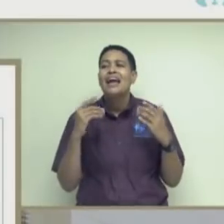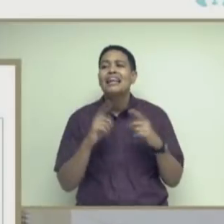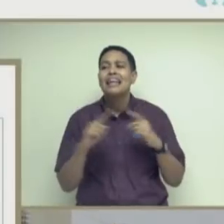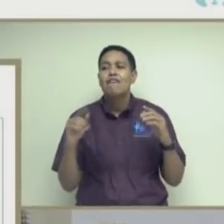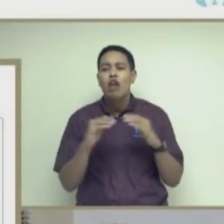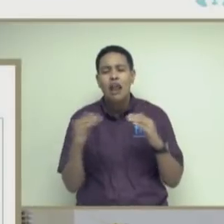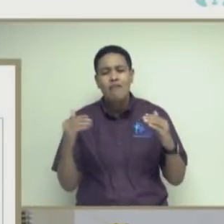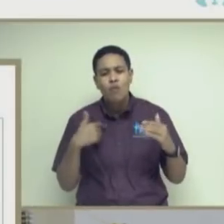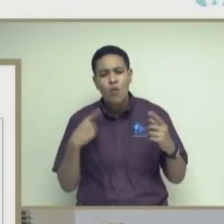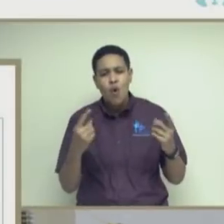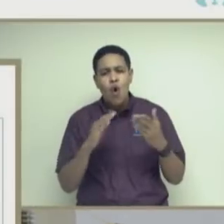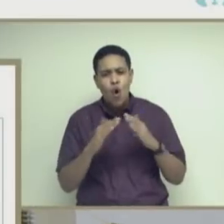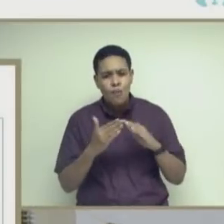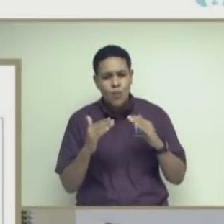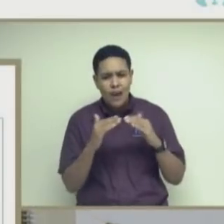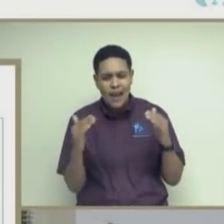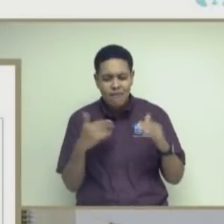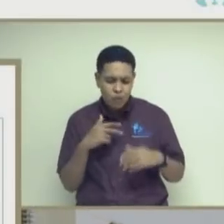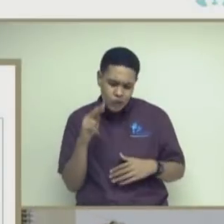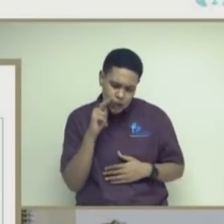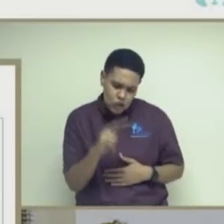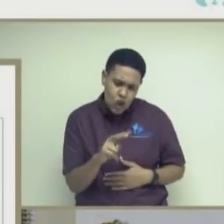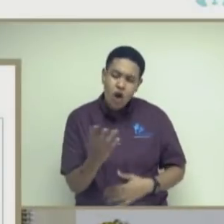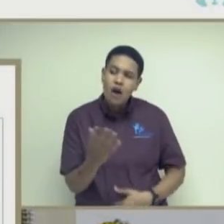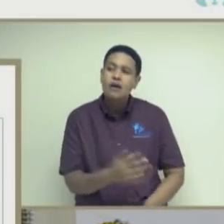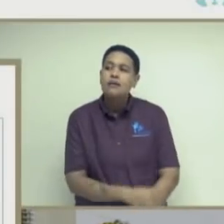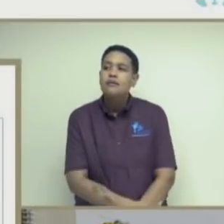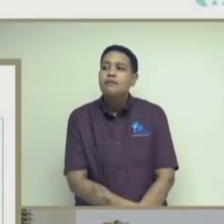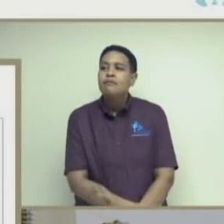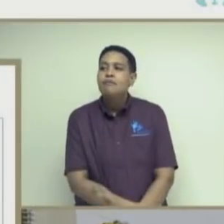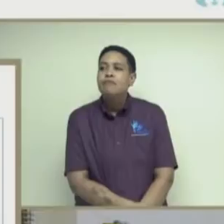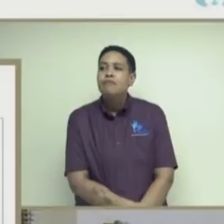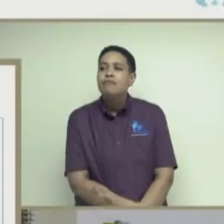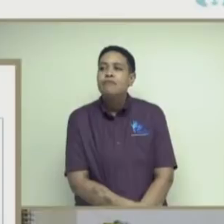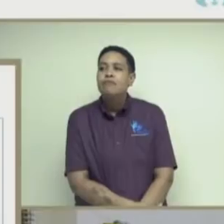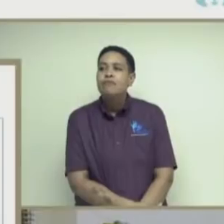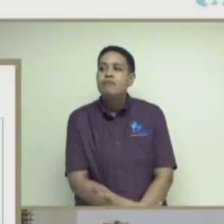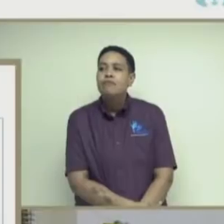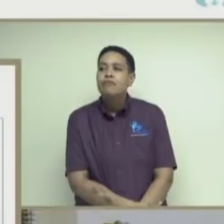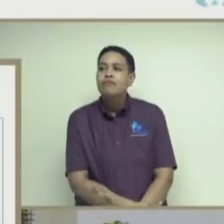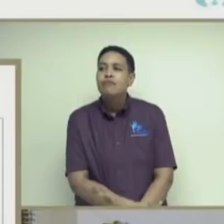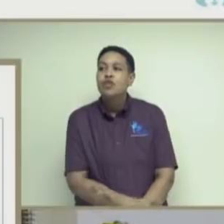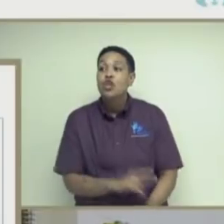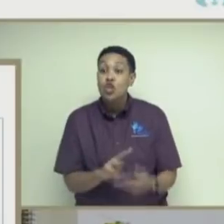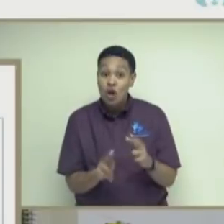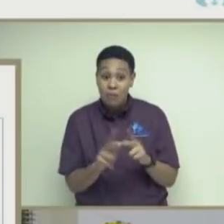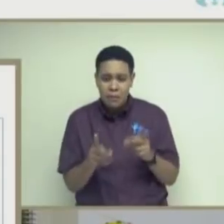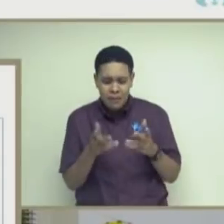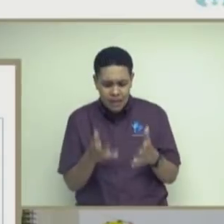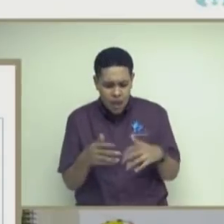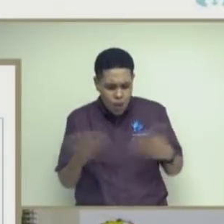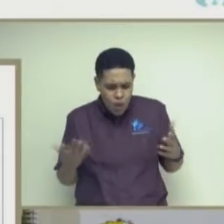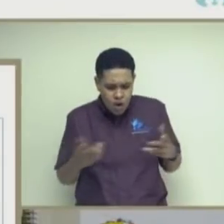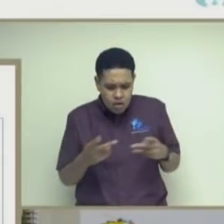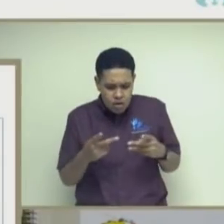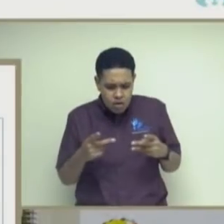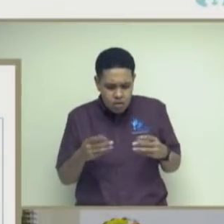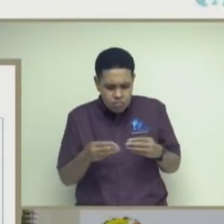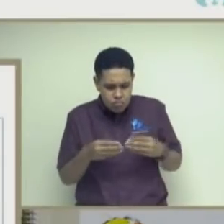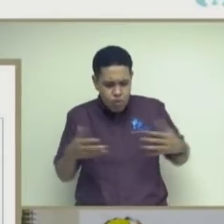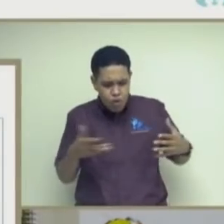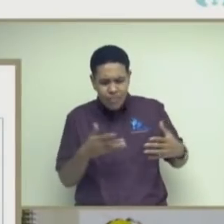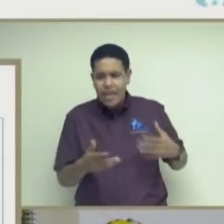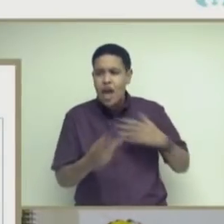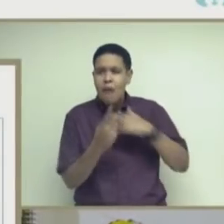level. We saw what our proportions were and number of persons were at the parish level